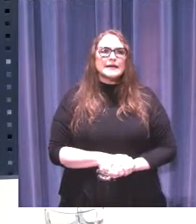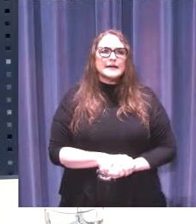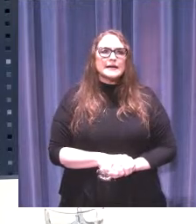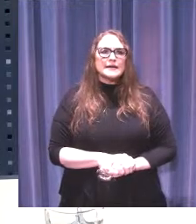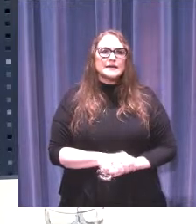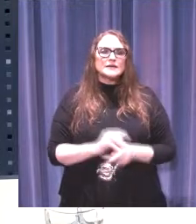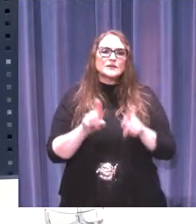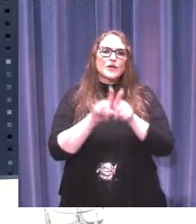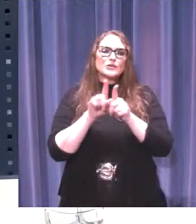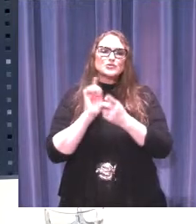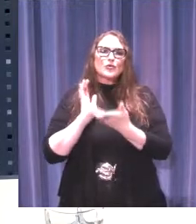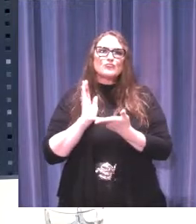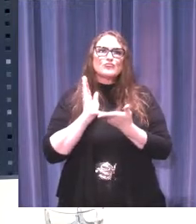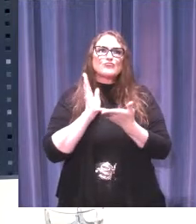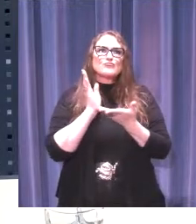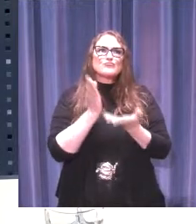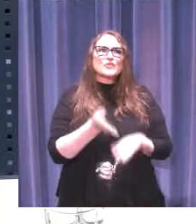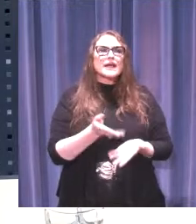also bring